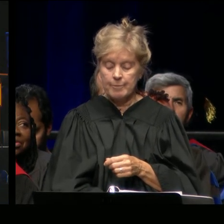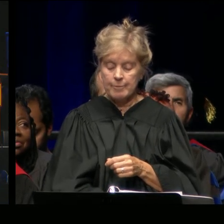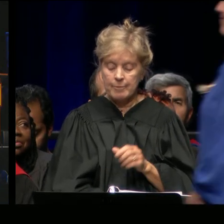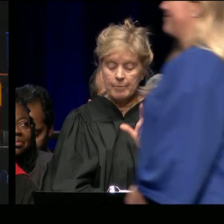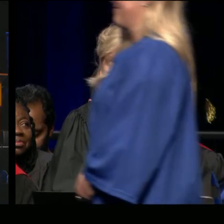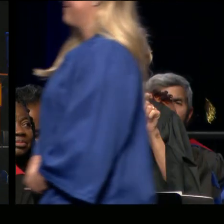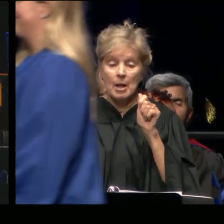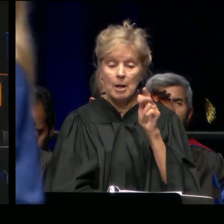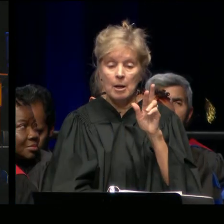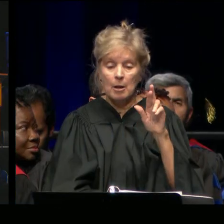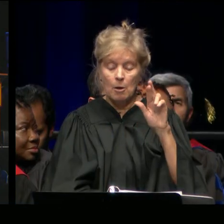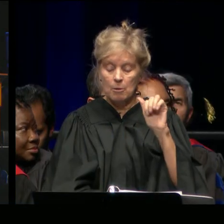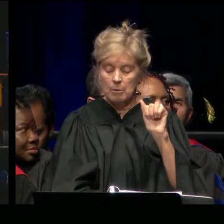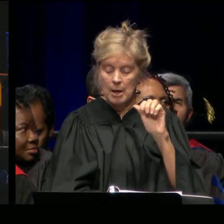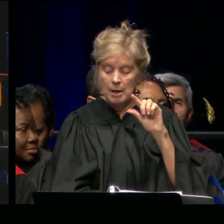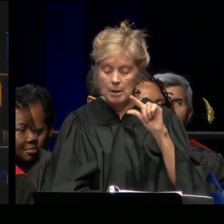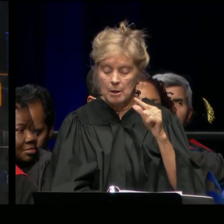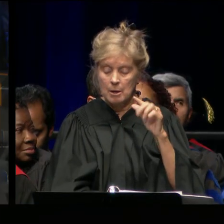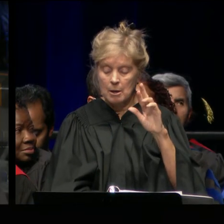Laura Grefland.